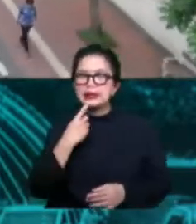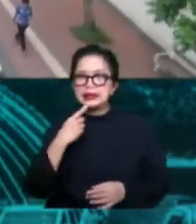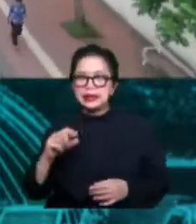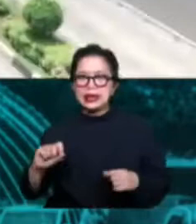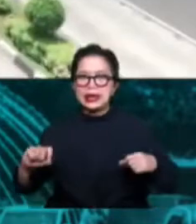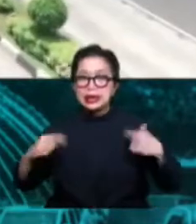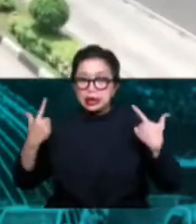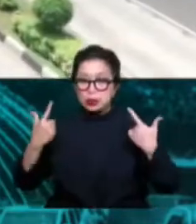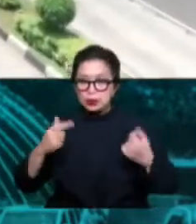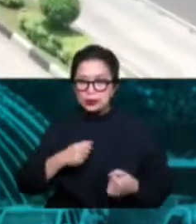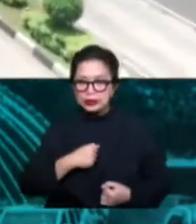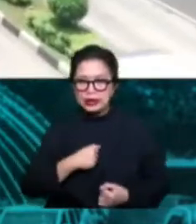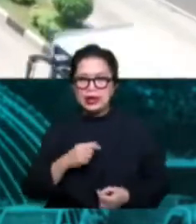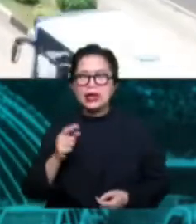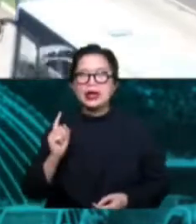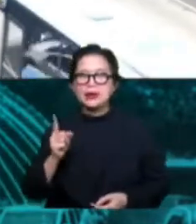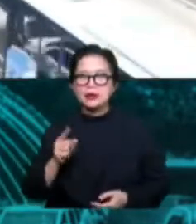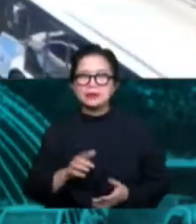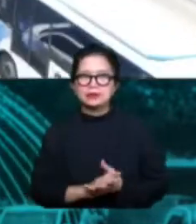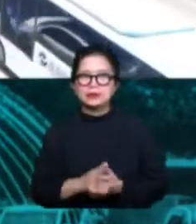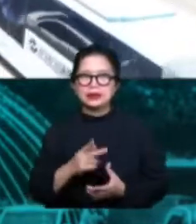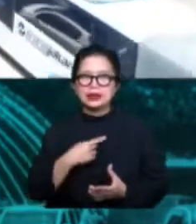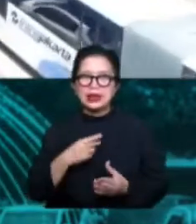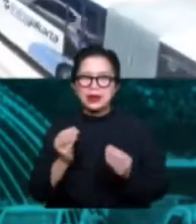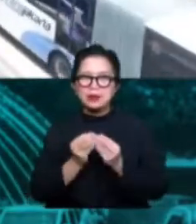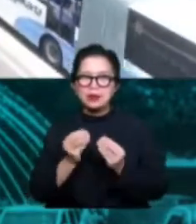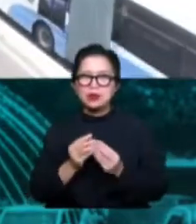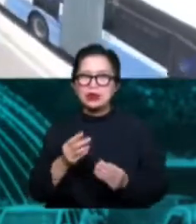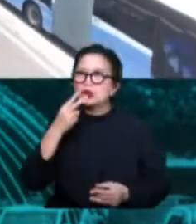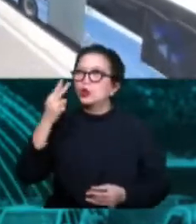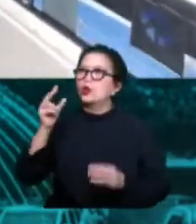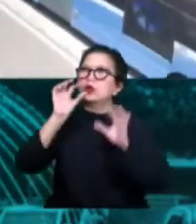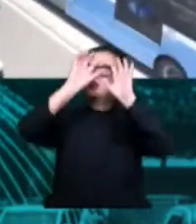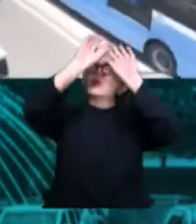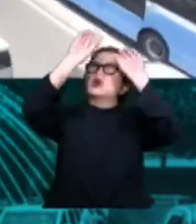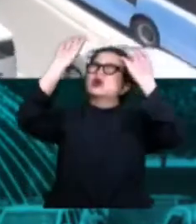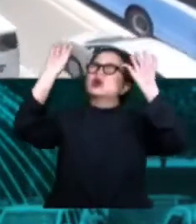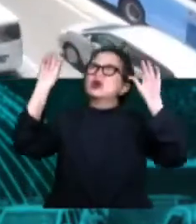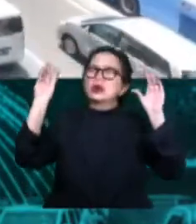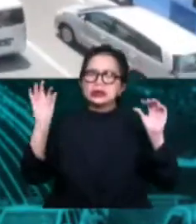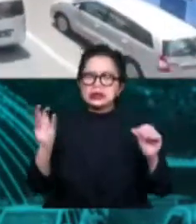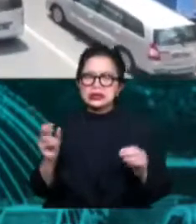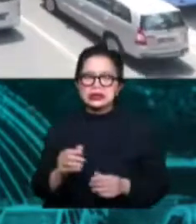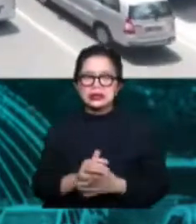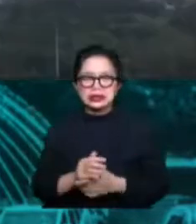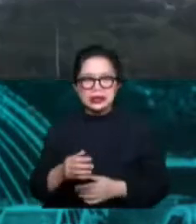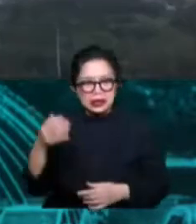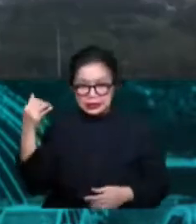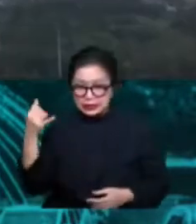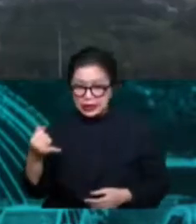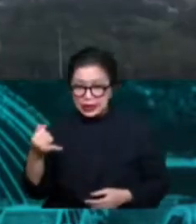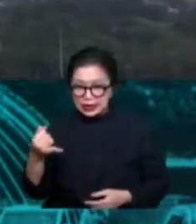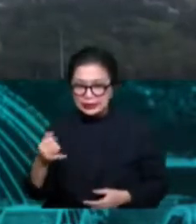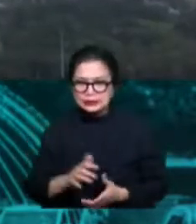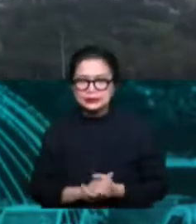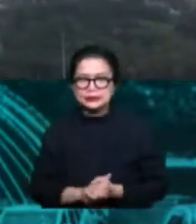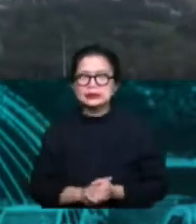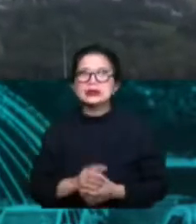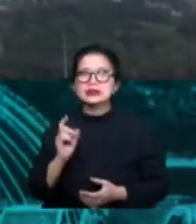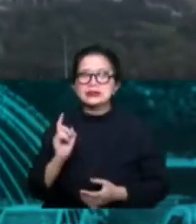pollutant in the city. That's why the quality, even we have green space,